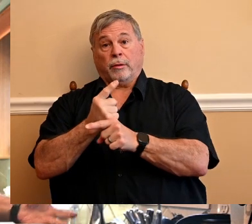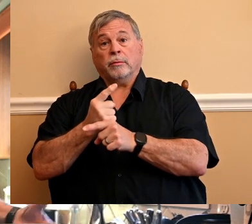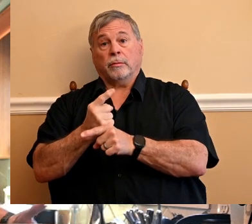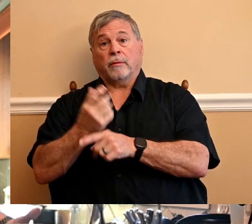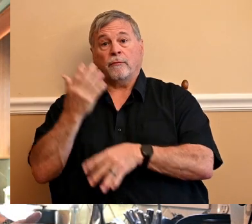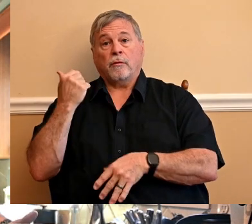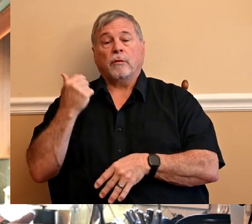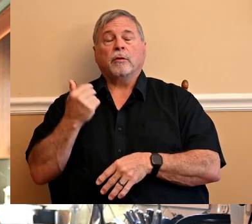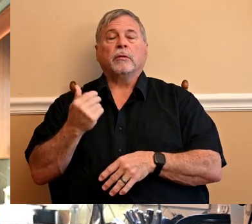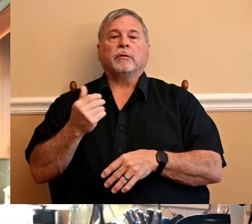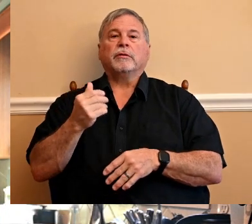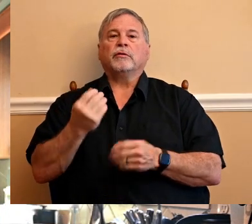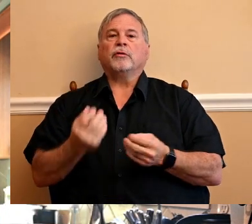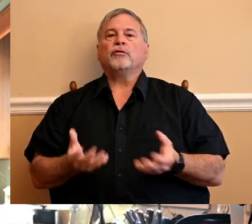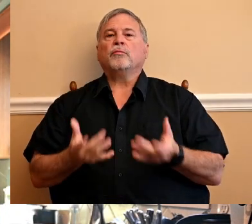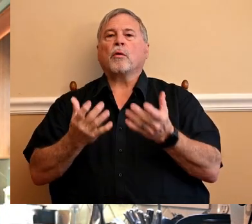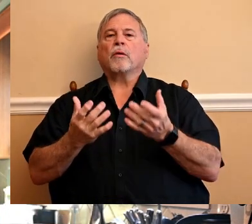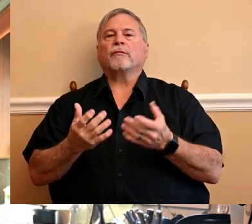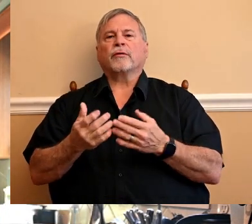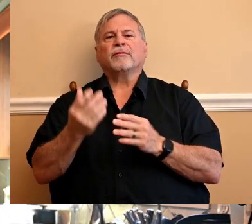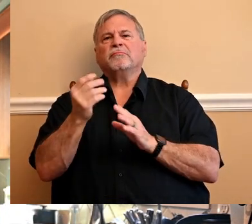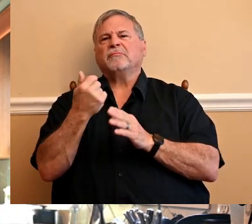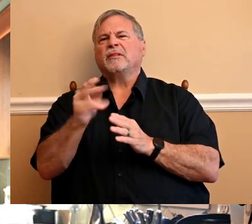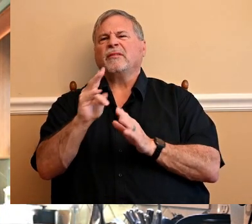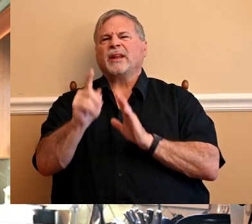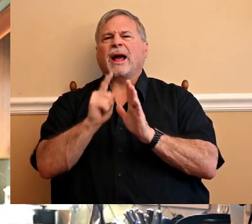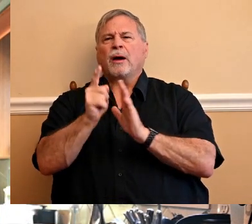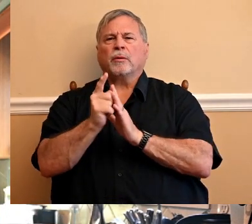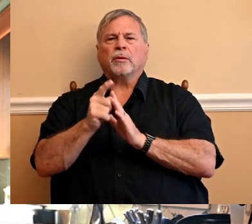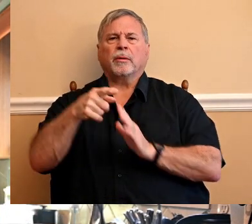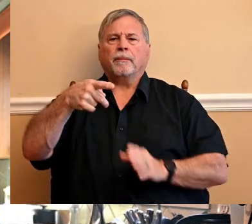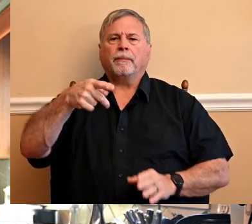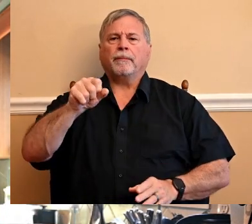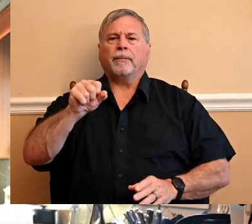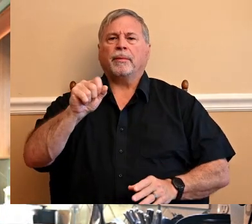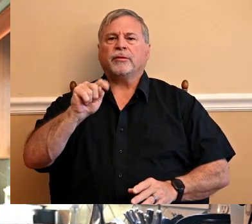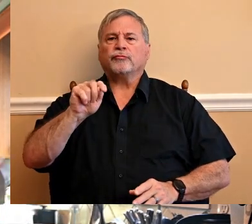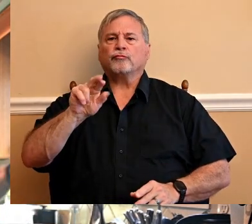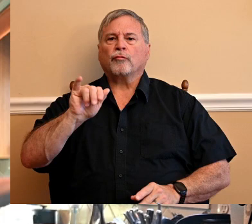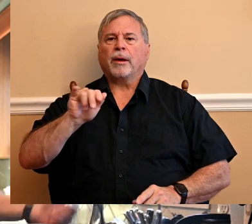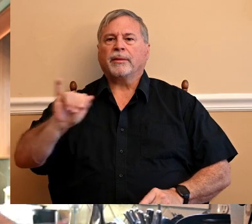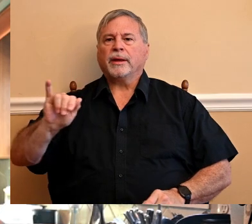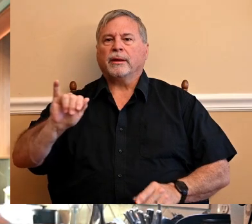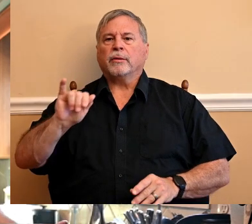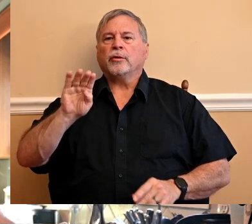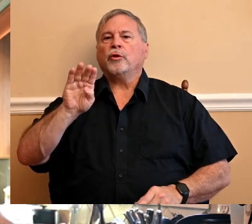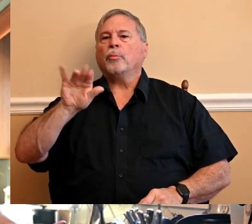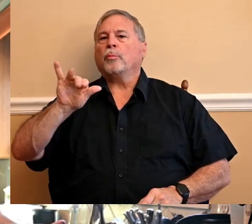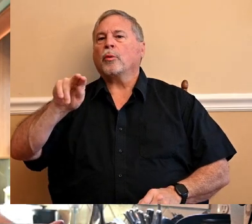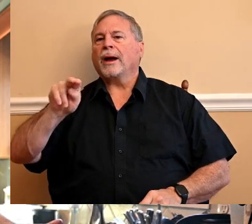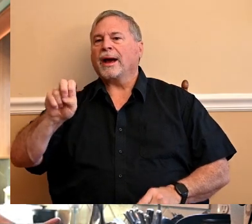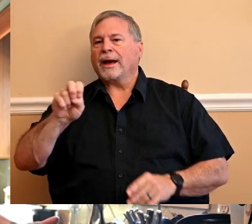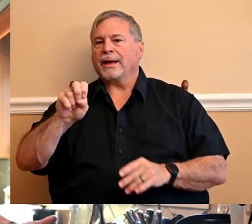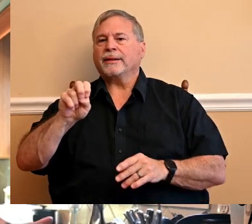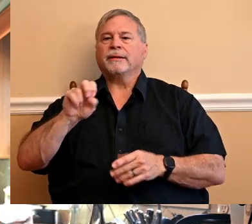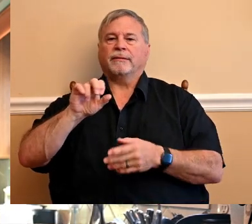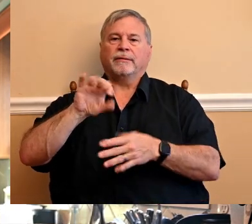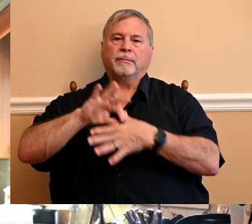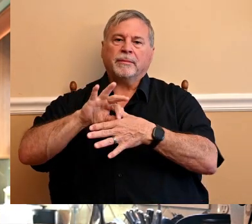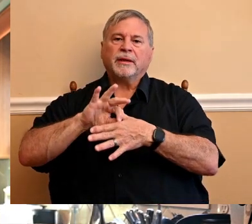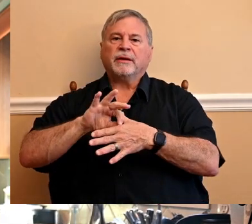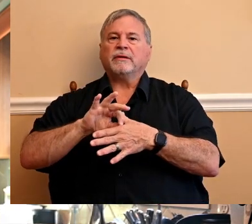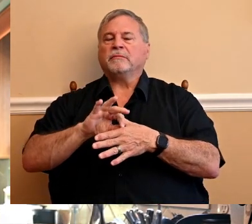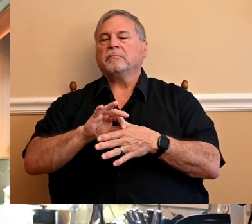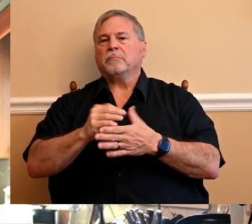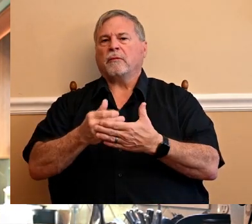for 17 hours. I've done pastrami's where we brined the brisket and then did smoking as well. Well,